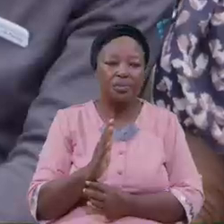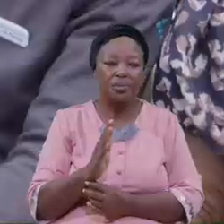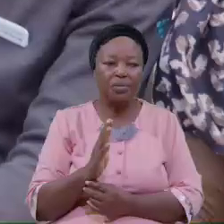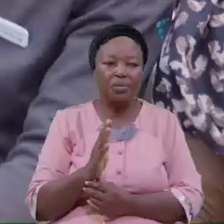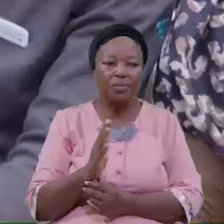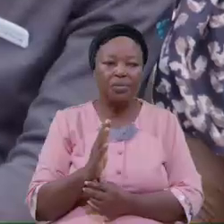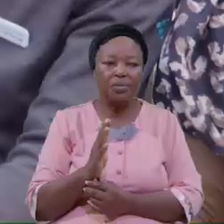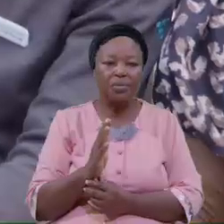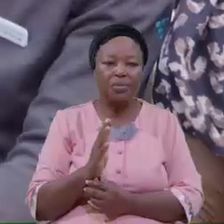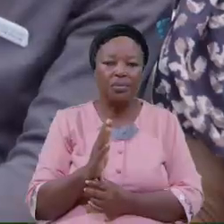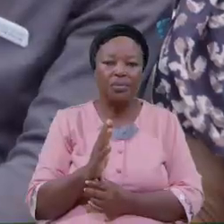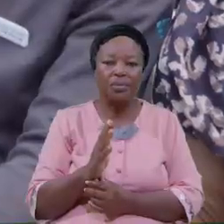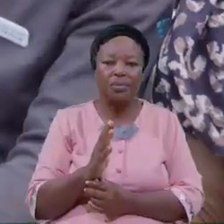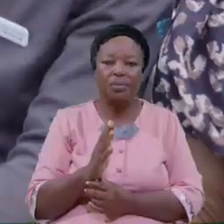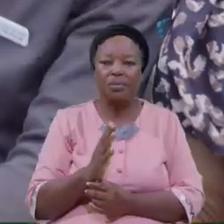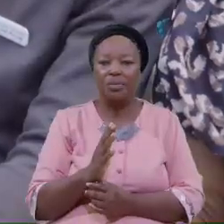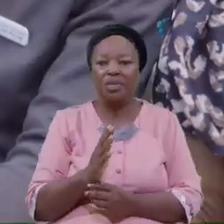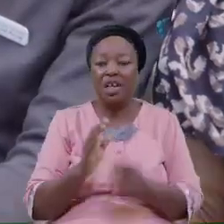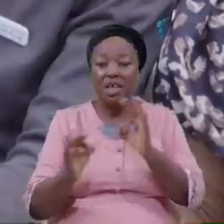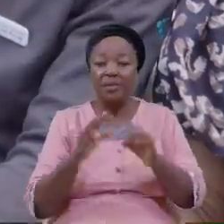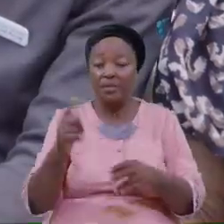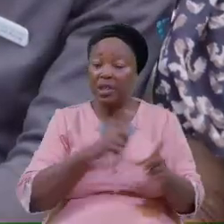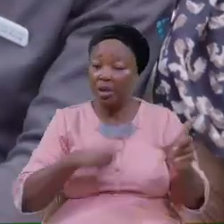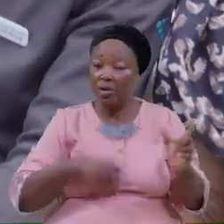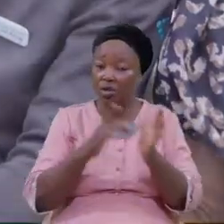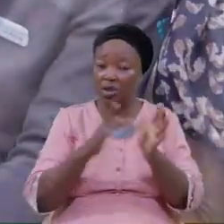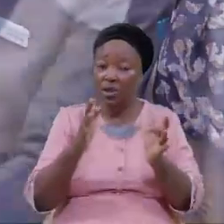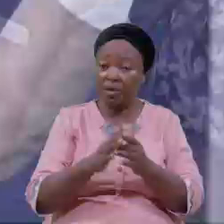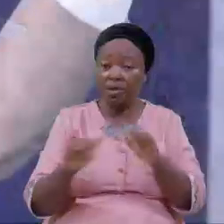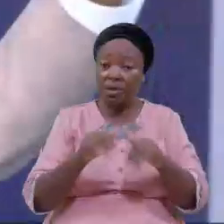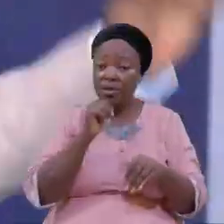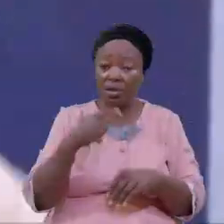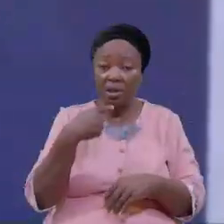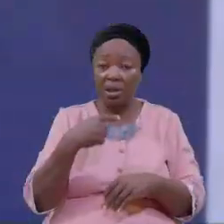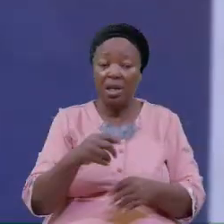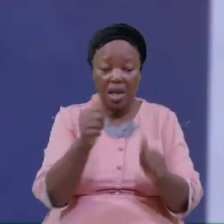The Lord Jesus did not say, everyone blessed.